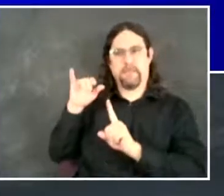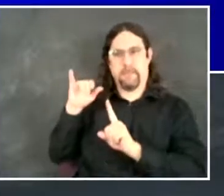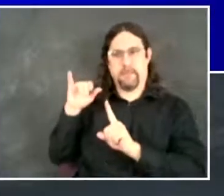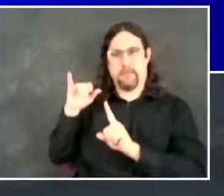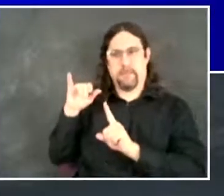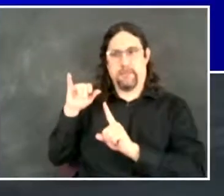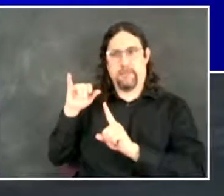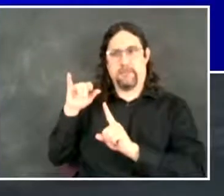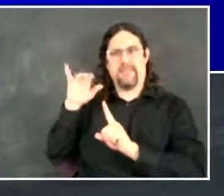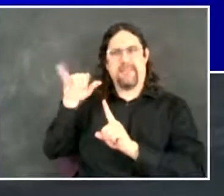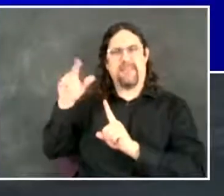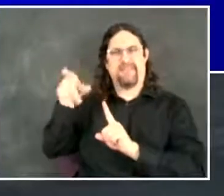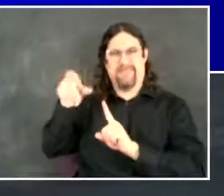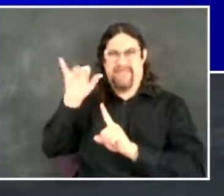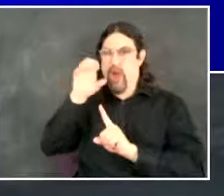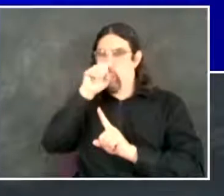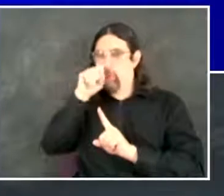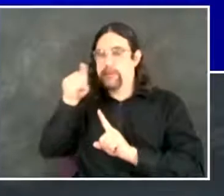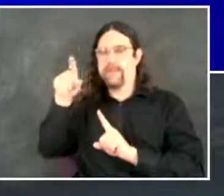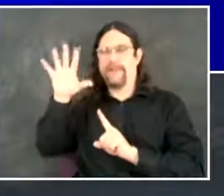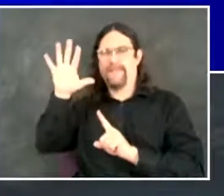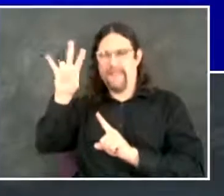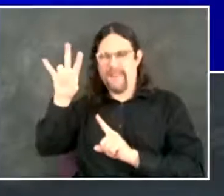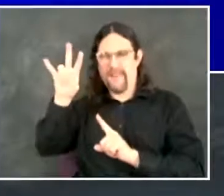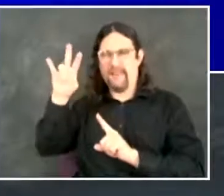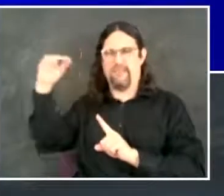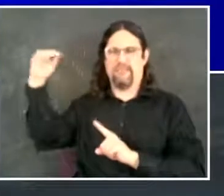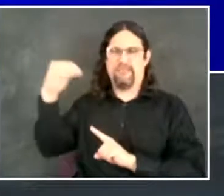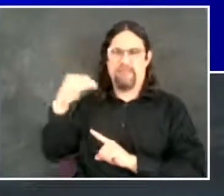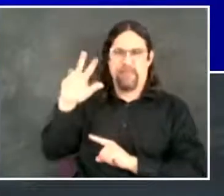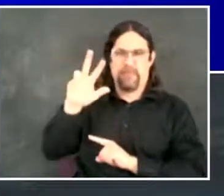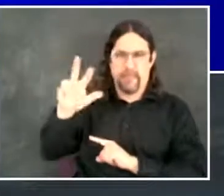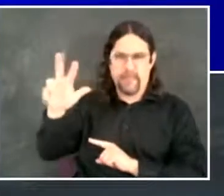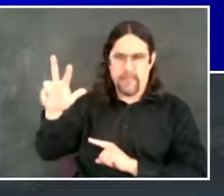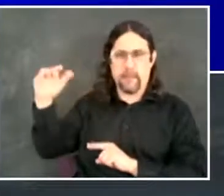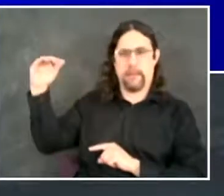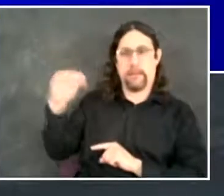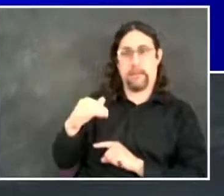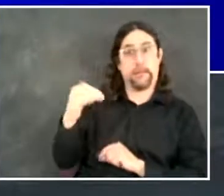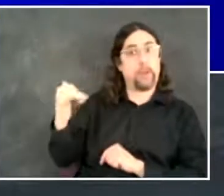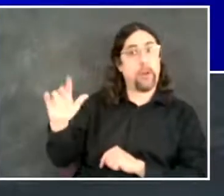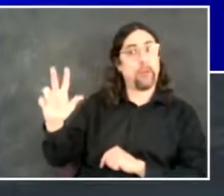the public health lab, which again is a particularly rigorous standard,